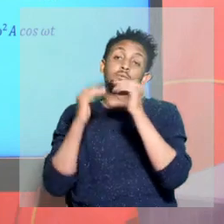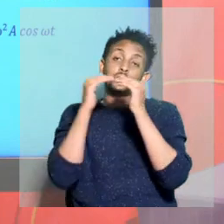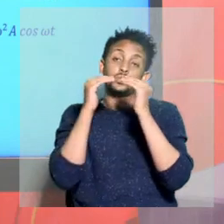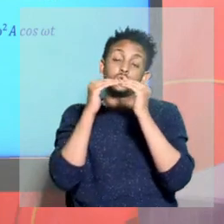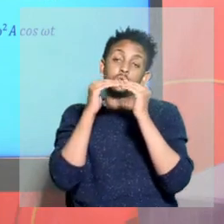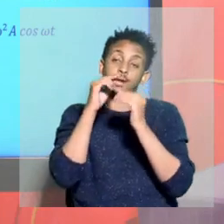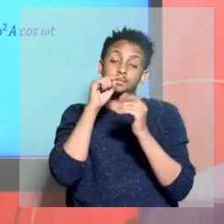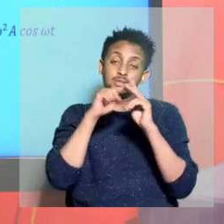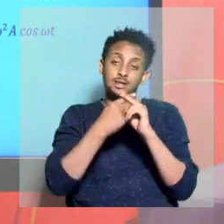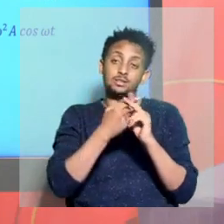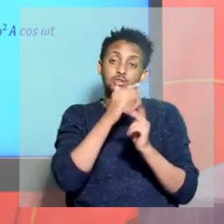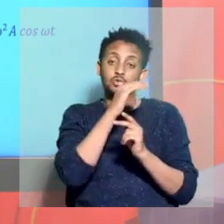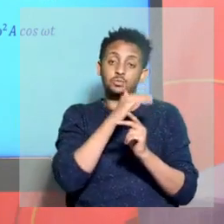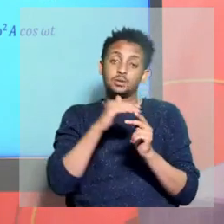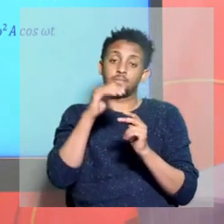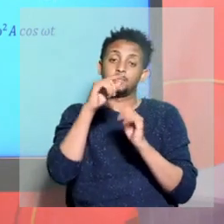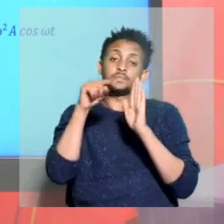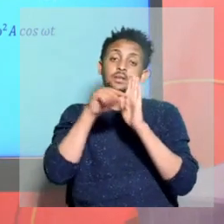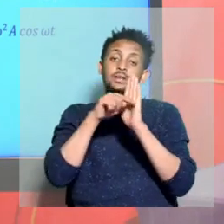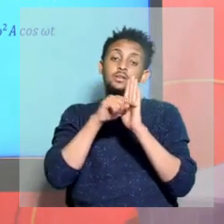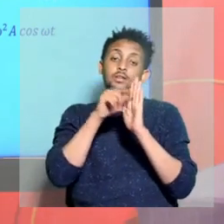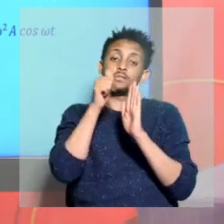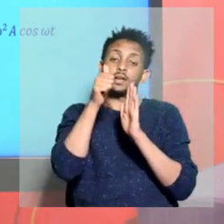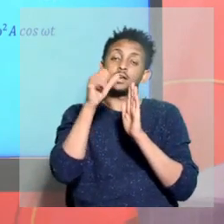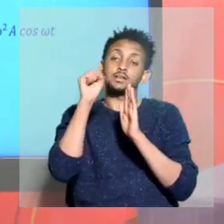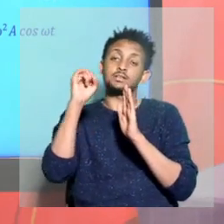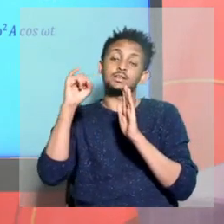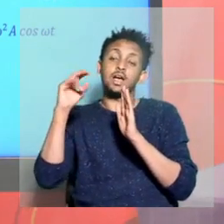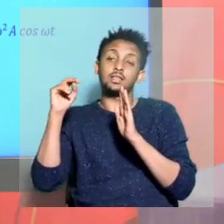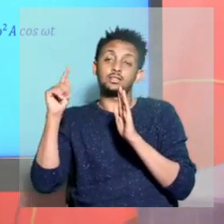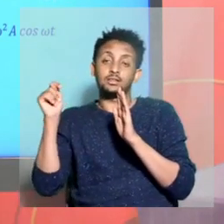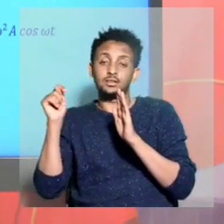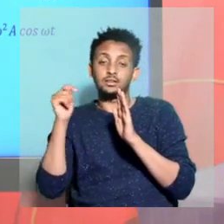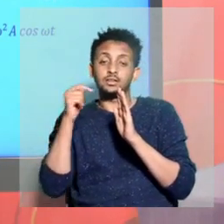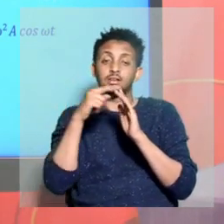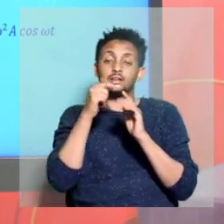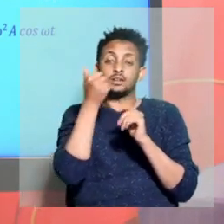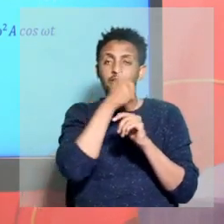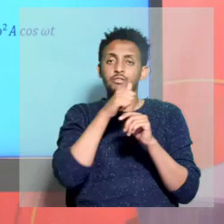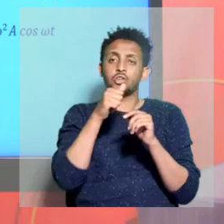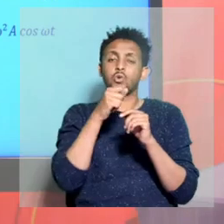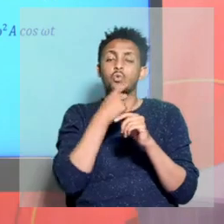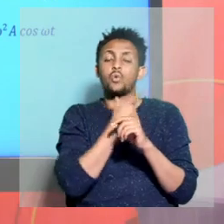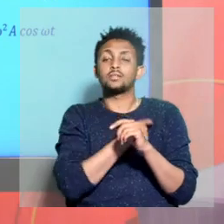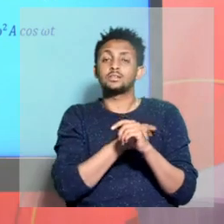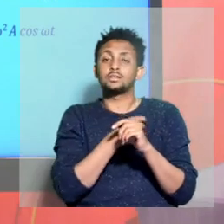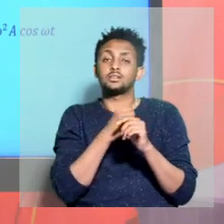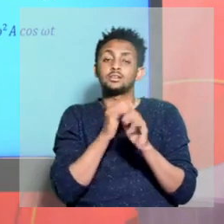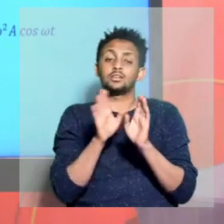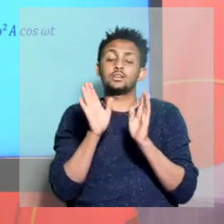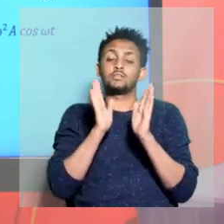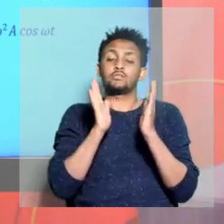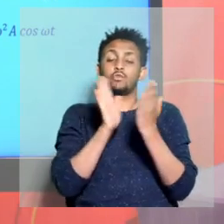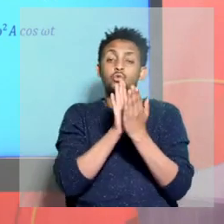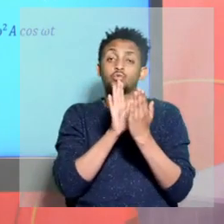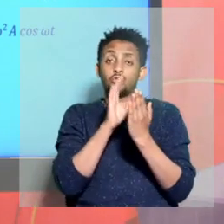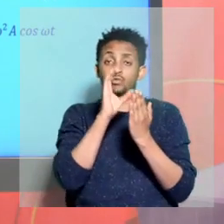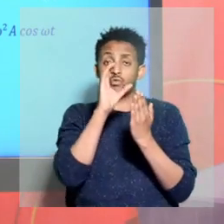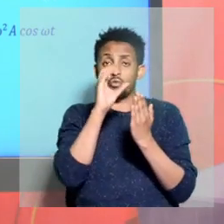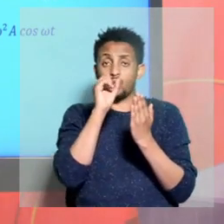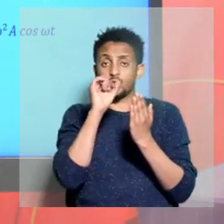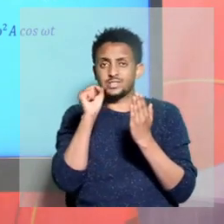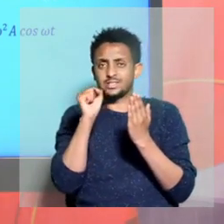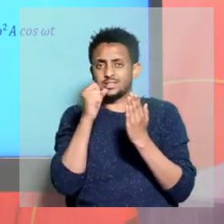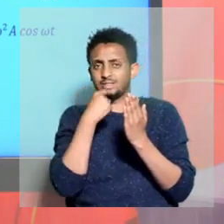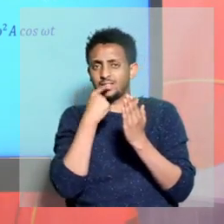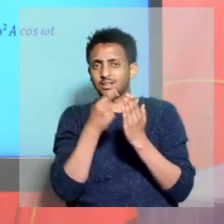moving downward. This is the negative of omega a sine omega t. And every quantities in front of sine or cosine function tells